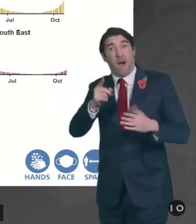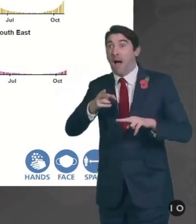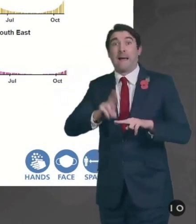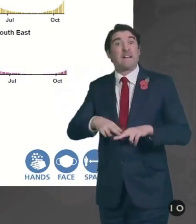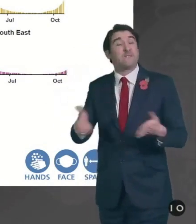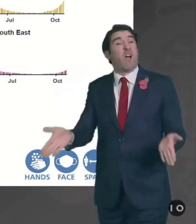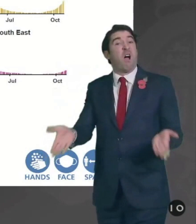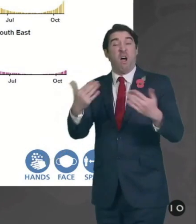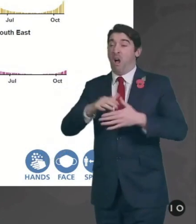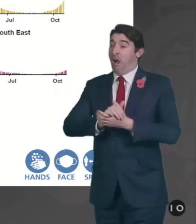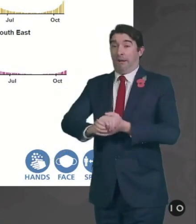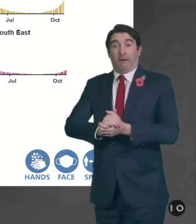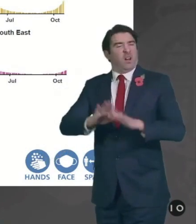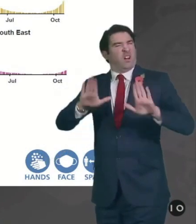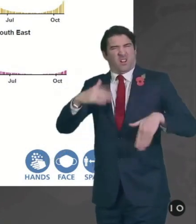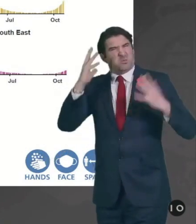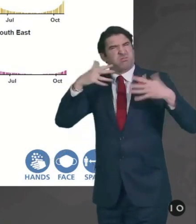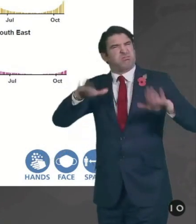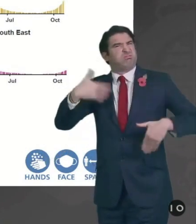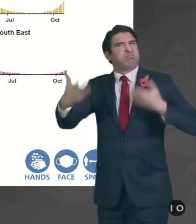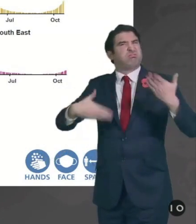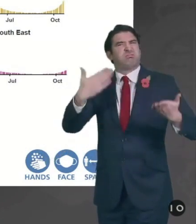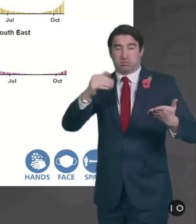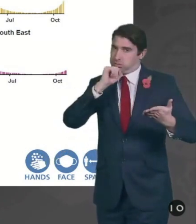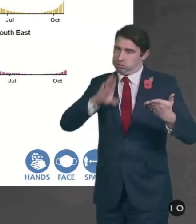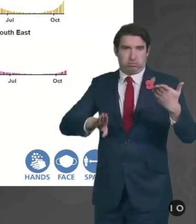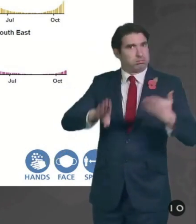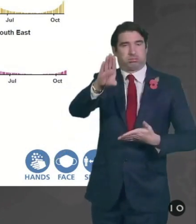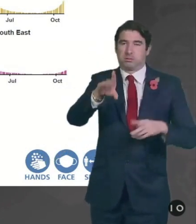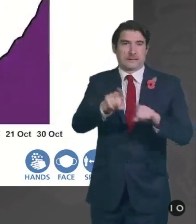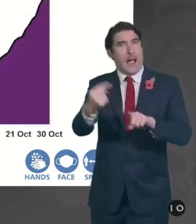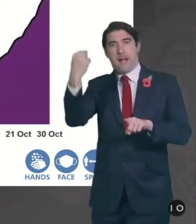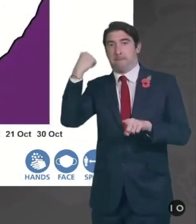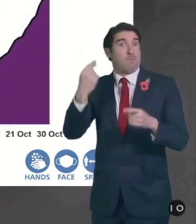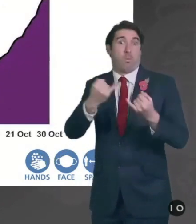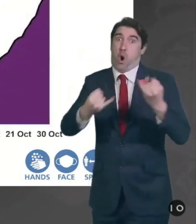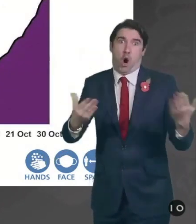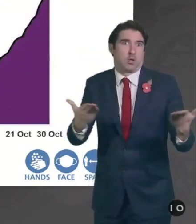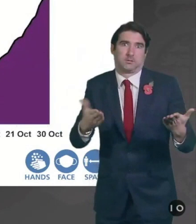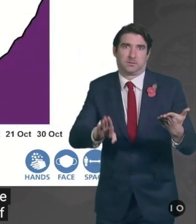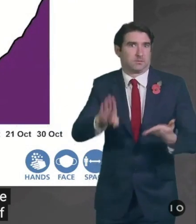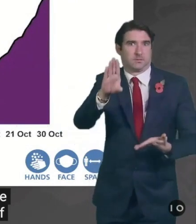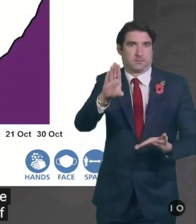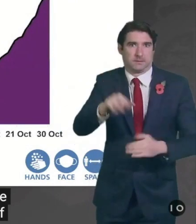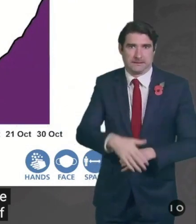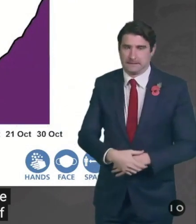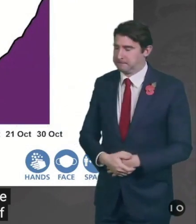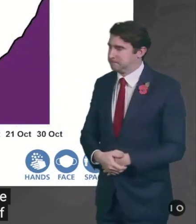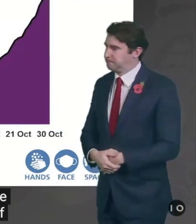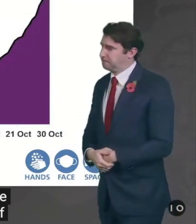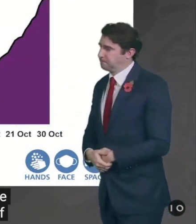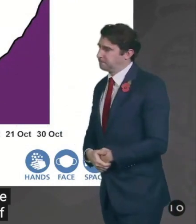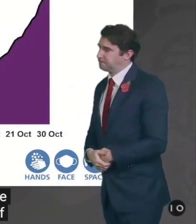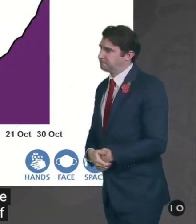peak that we saw in spring of this year. Next slide, please. And therefore, if you look at the NHS